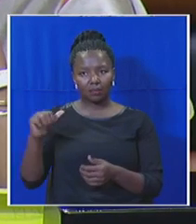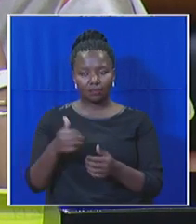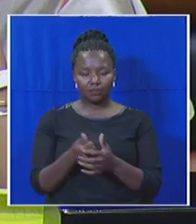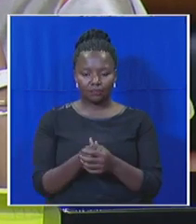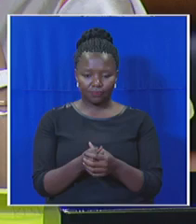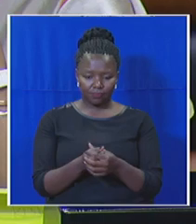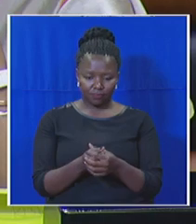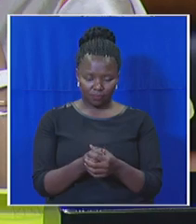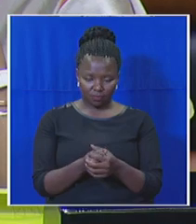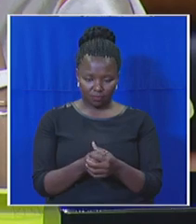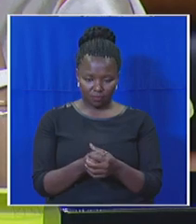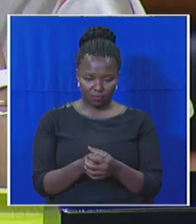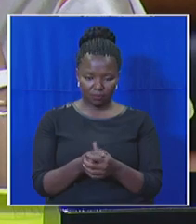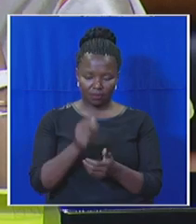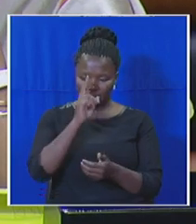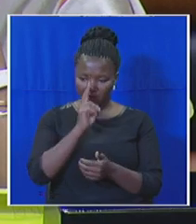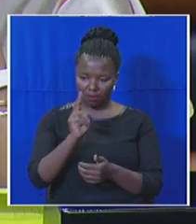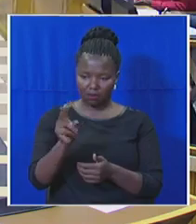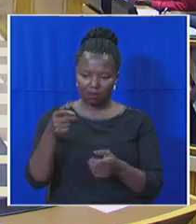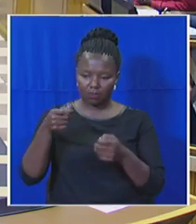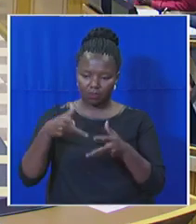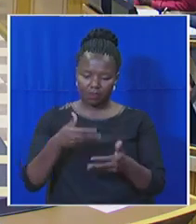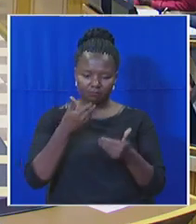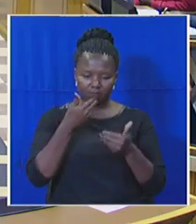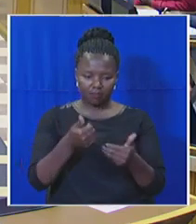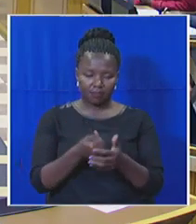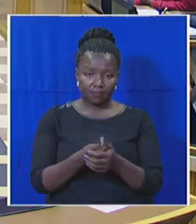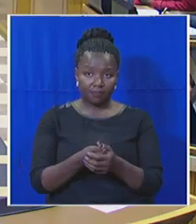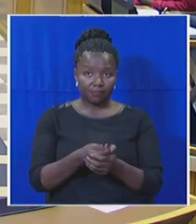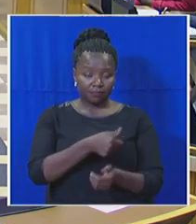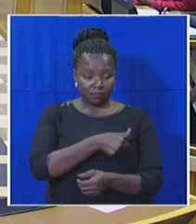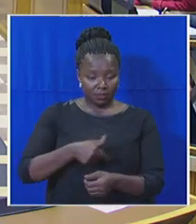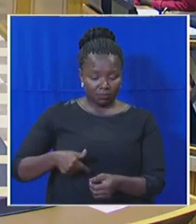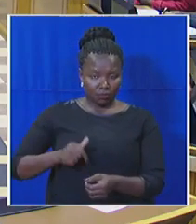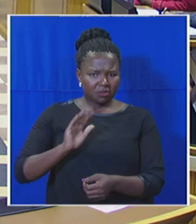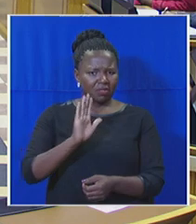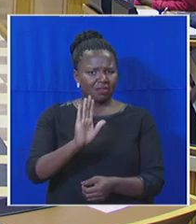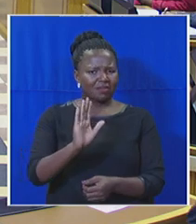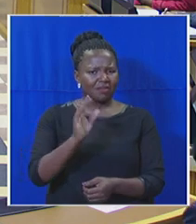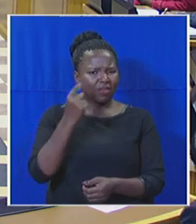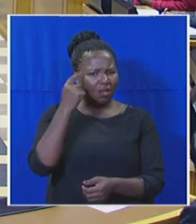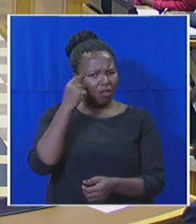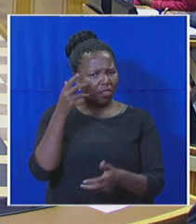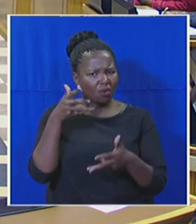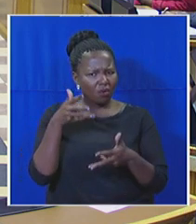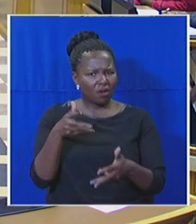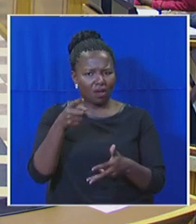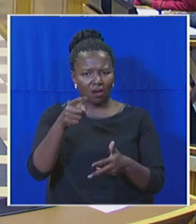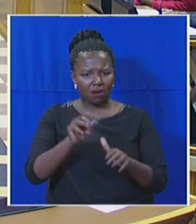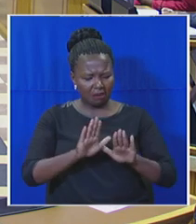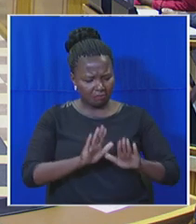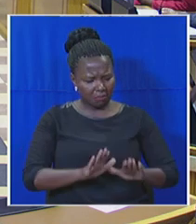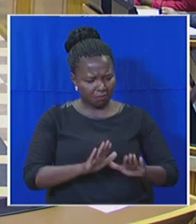Thank you very much, Honorable Speaker. Mr. President, I thought you were out of touch with domestic issues,